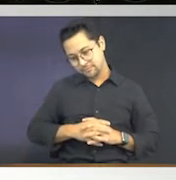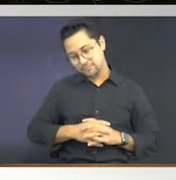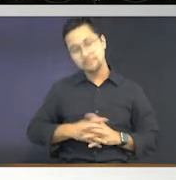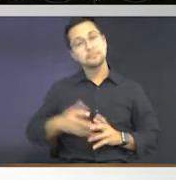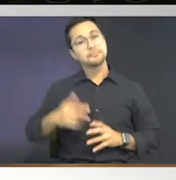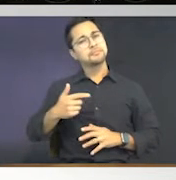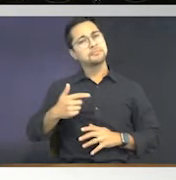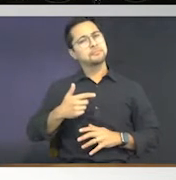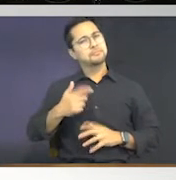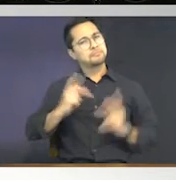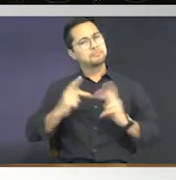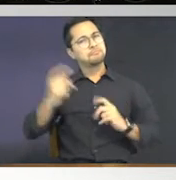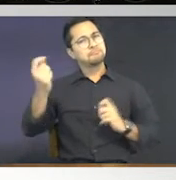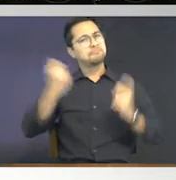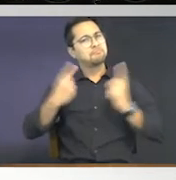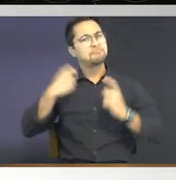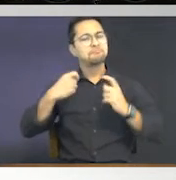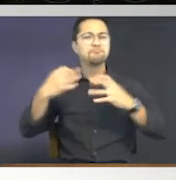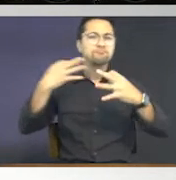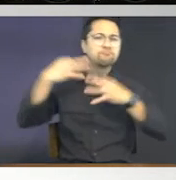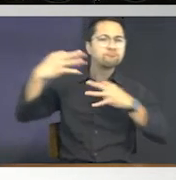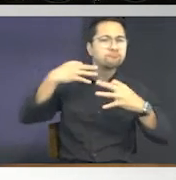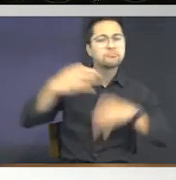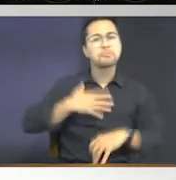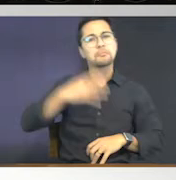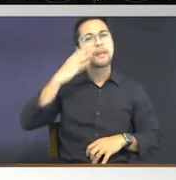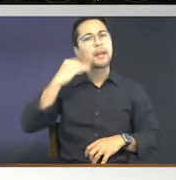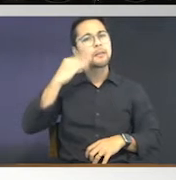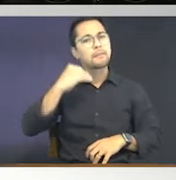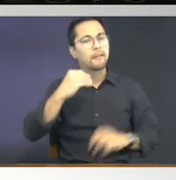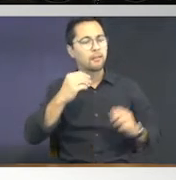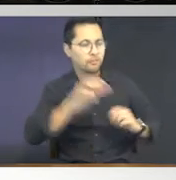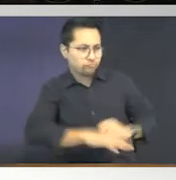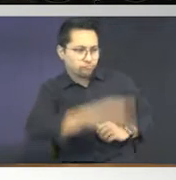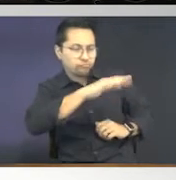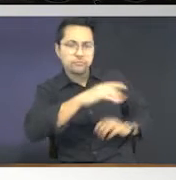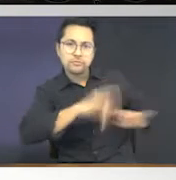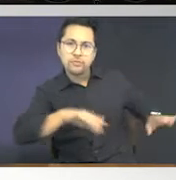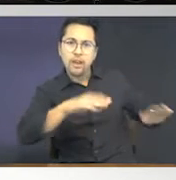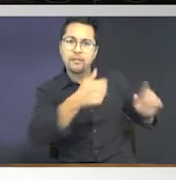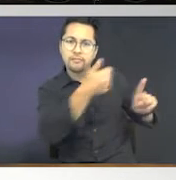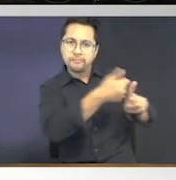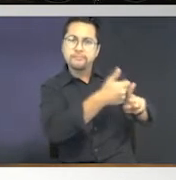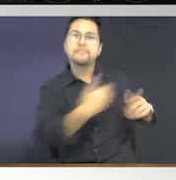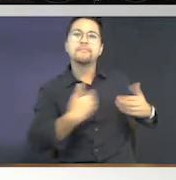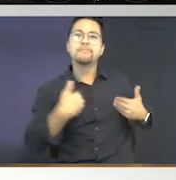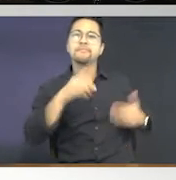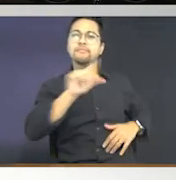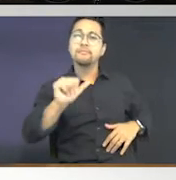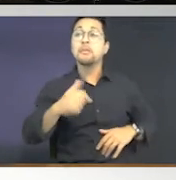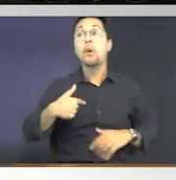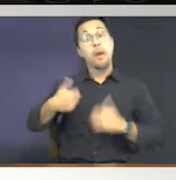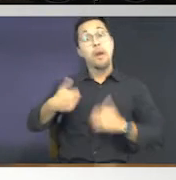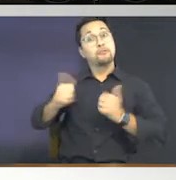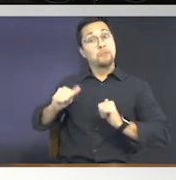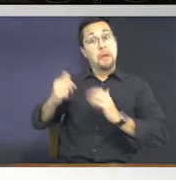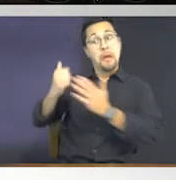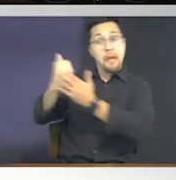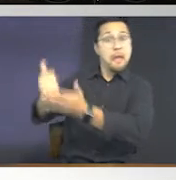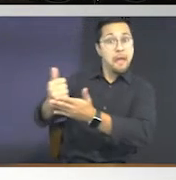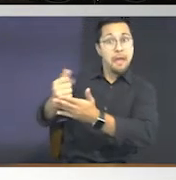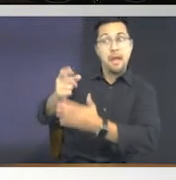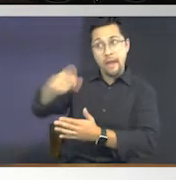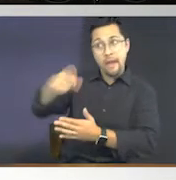I am often asked to describe the experience of raising a child with a disability, to try to help people who have not shared